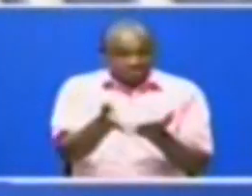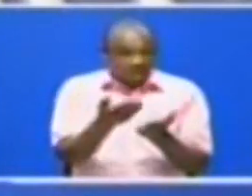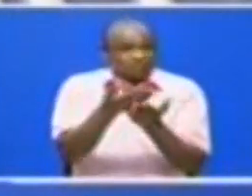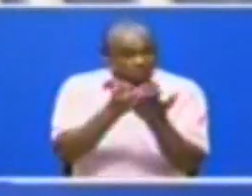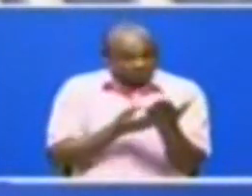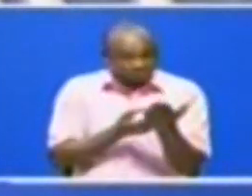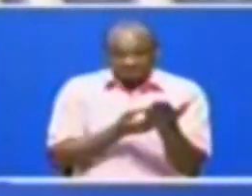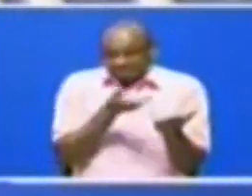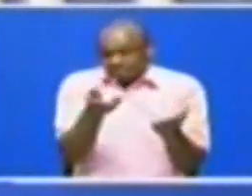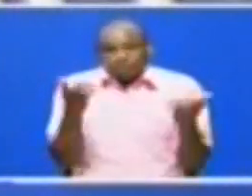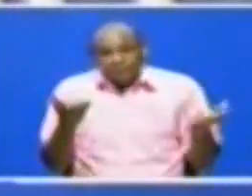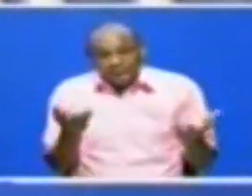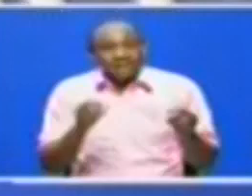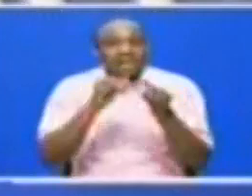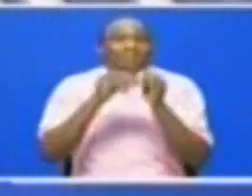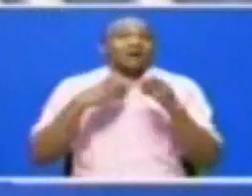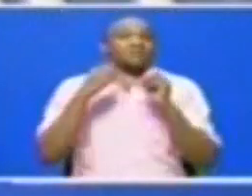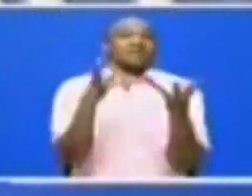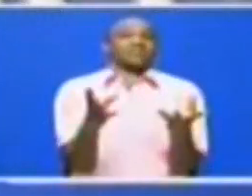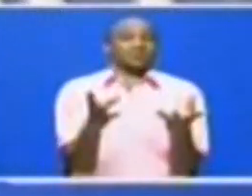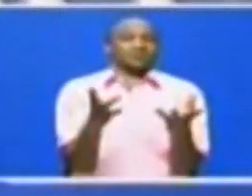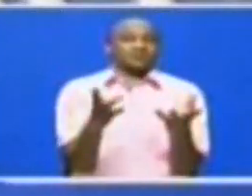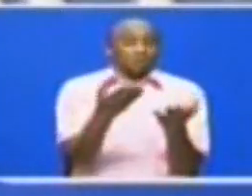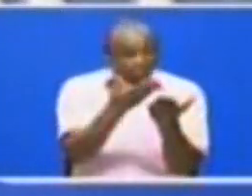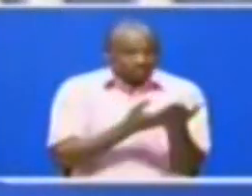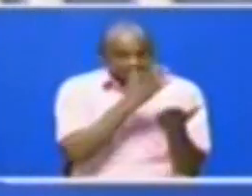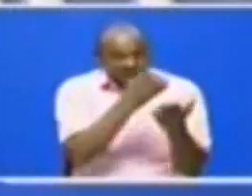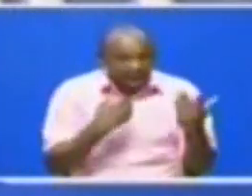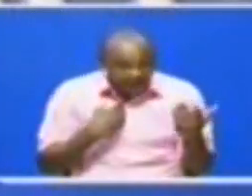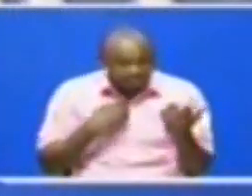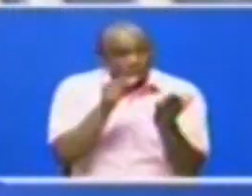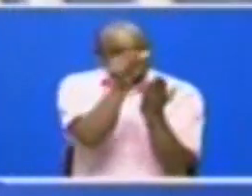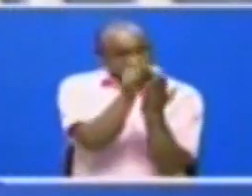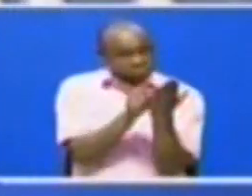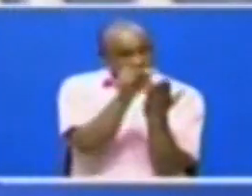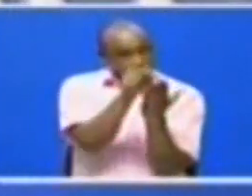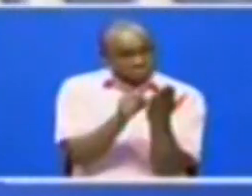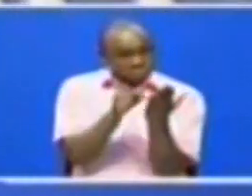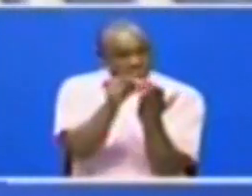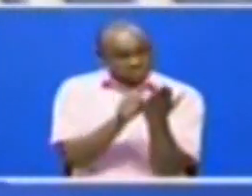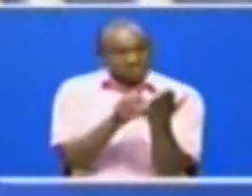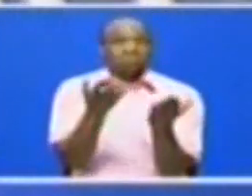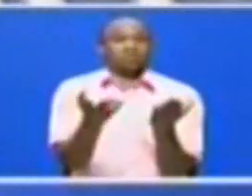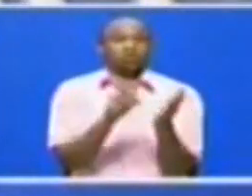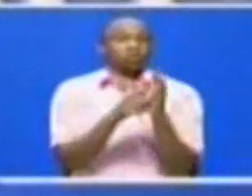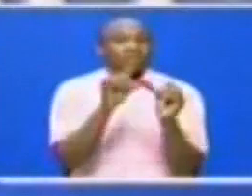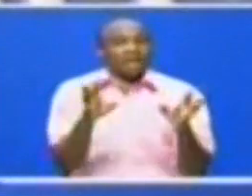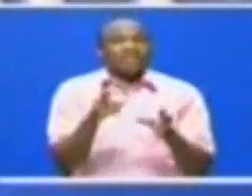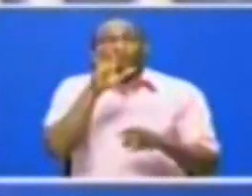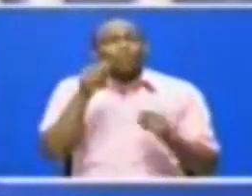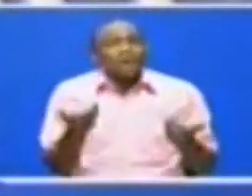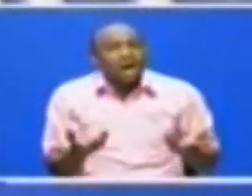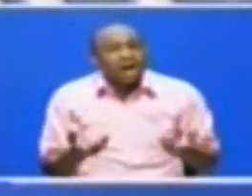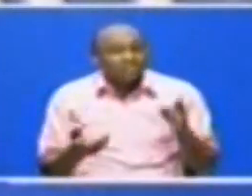not appear to have a serial number, these forms that appear not to have a barcode or a watermark indicator, where did they originate